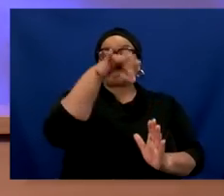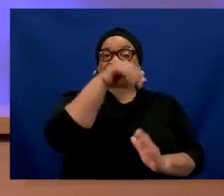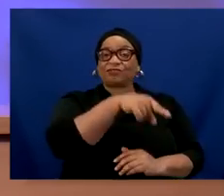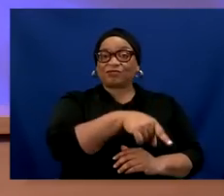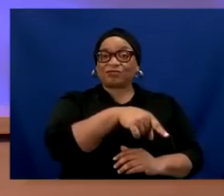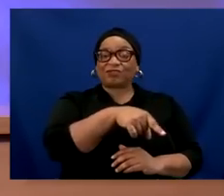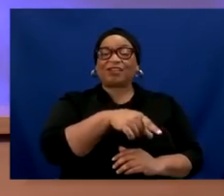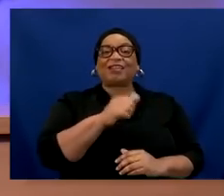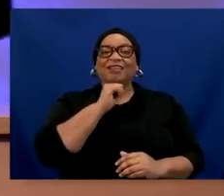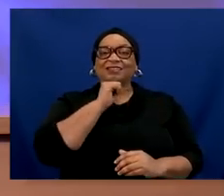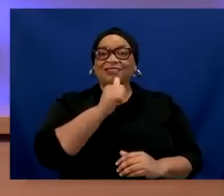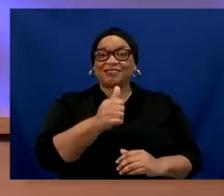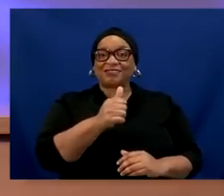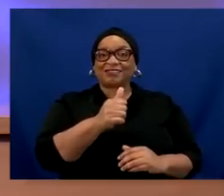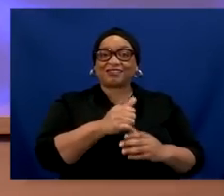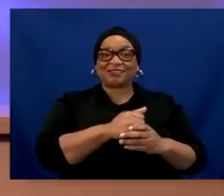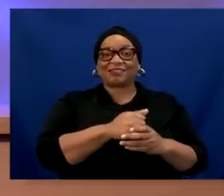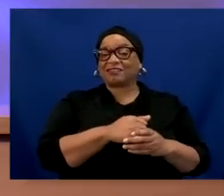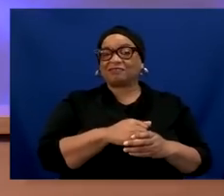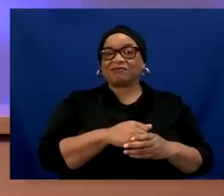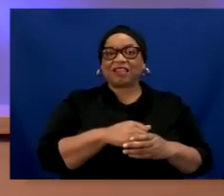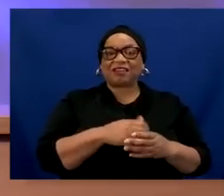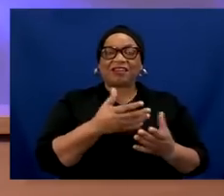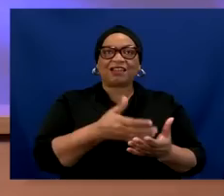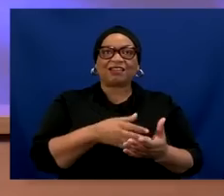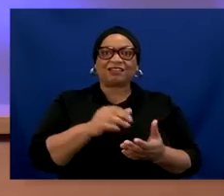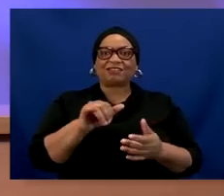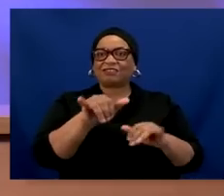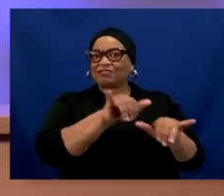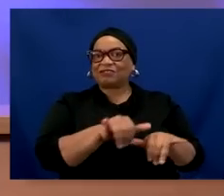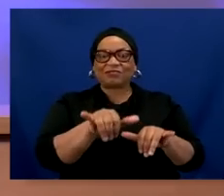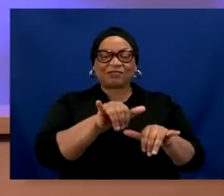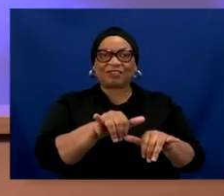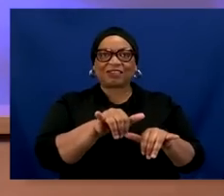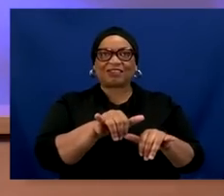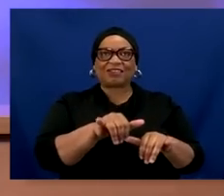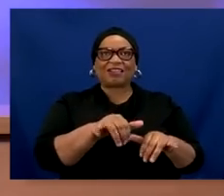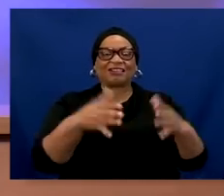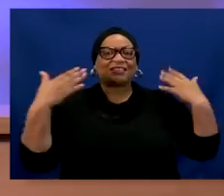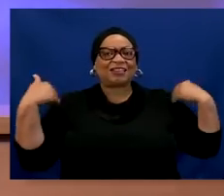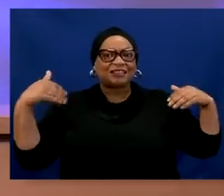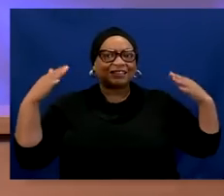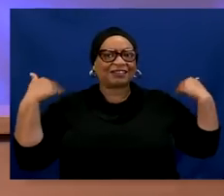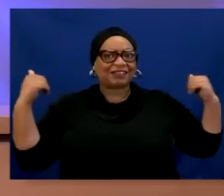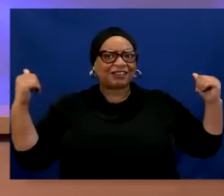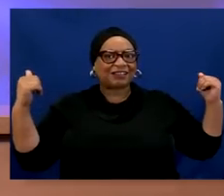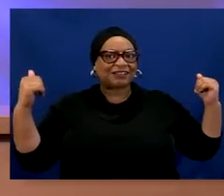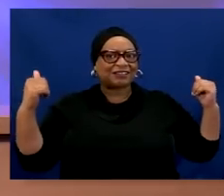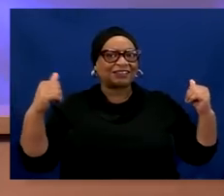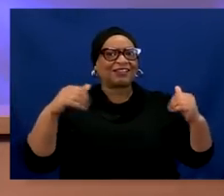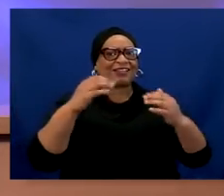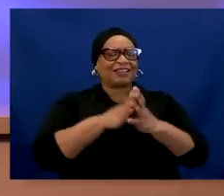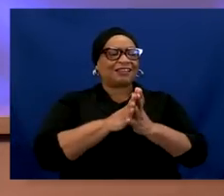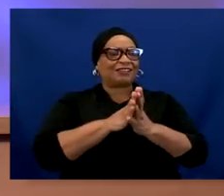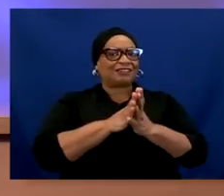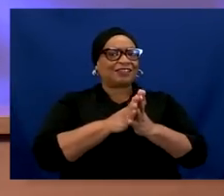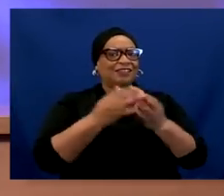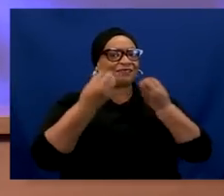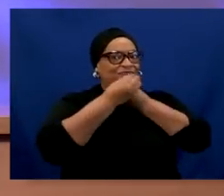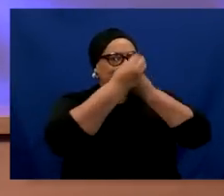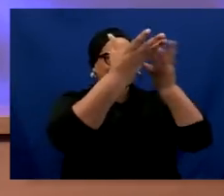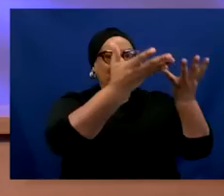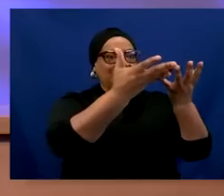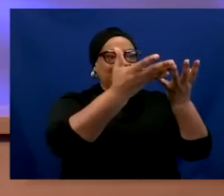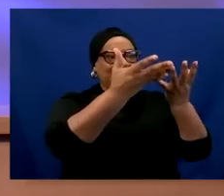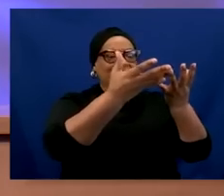Lord is with you. Now, you got to catch this. This makes no sense. How you going to tell a peasant girl she's highly favored? How you